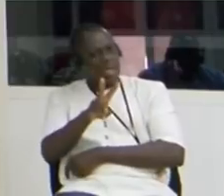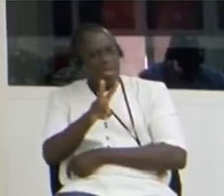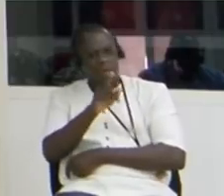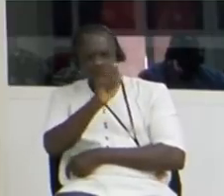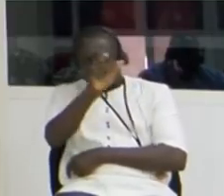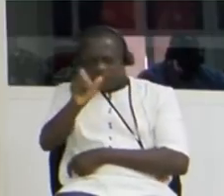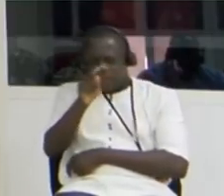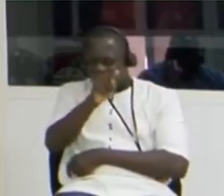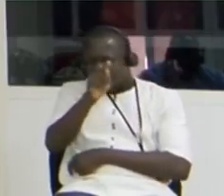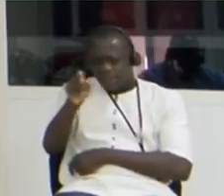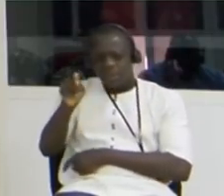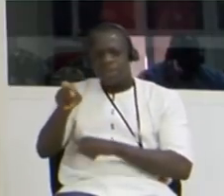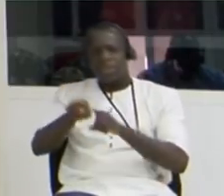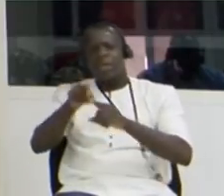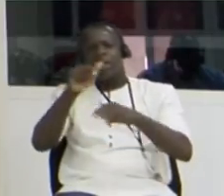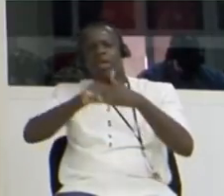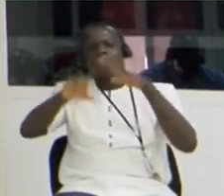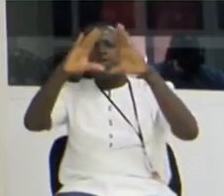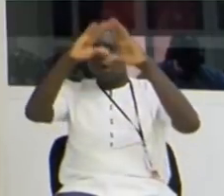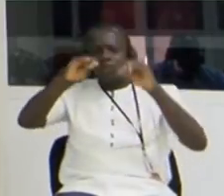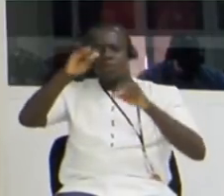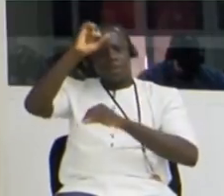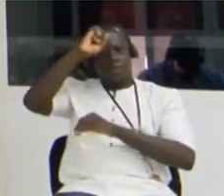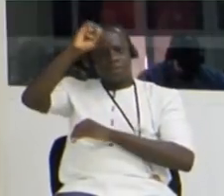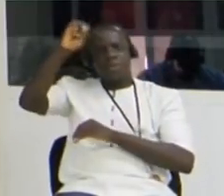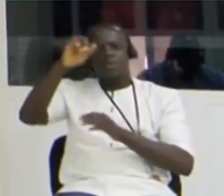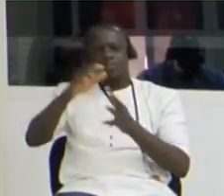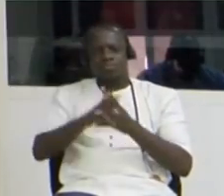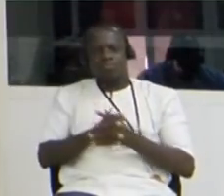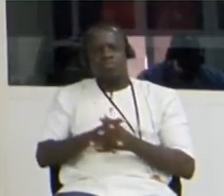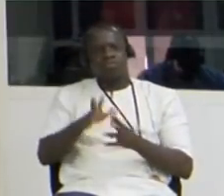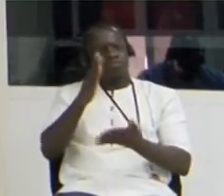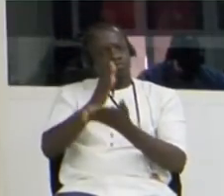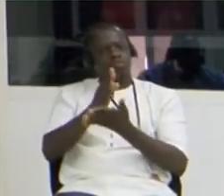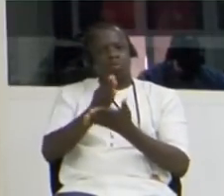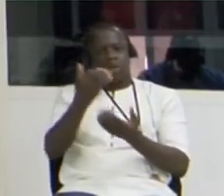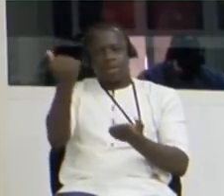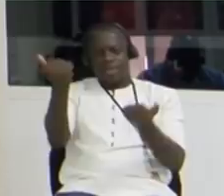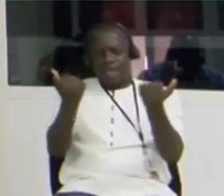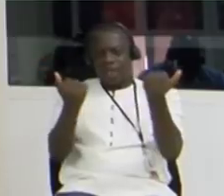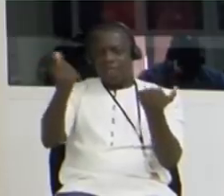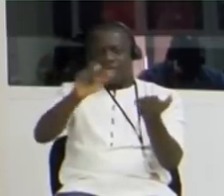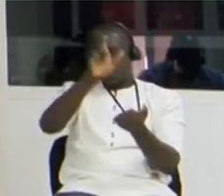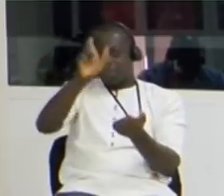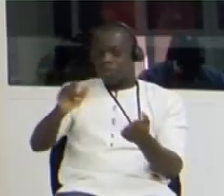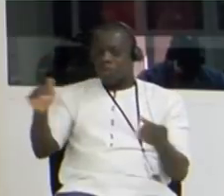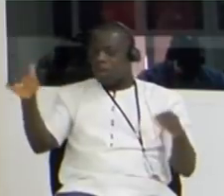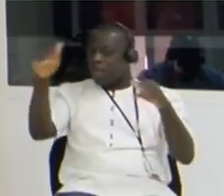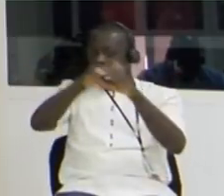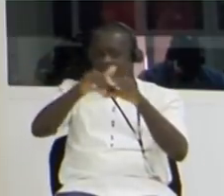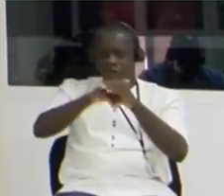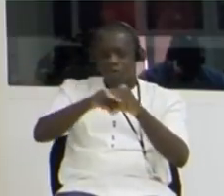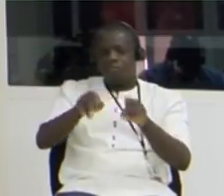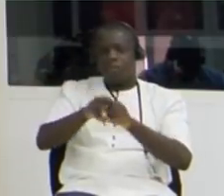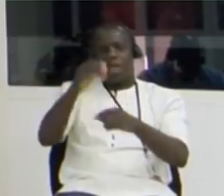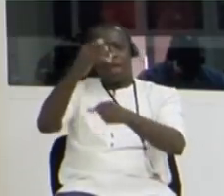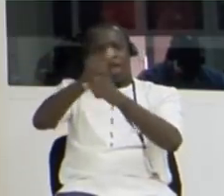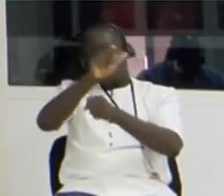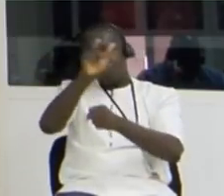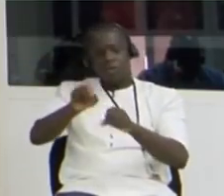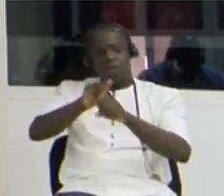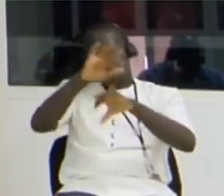a ministry, all of us, we are involved. Even our drivers are involved, so they will know them personally. So they are our